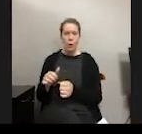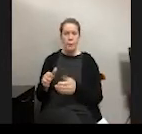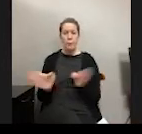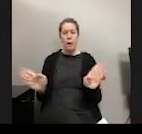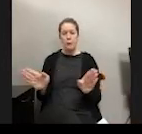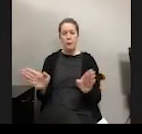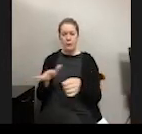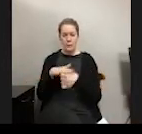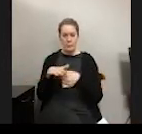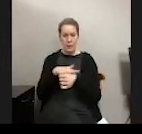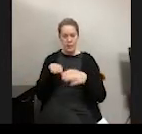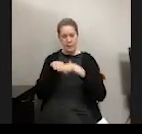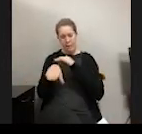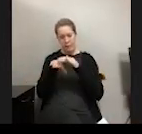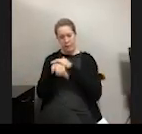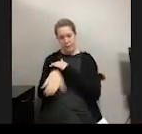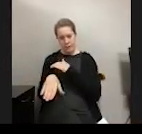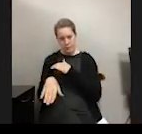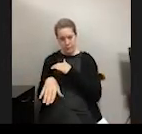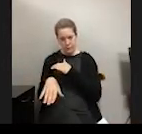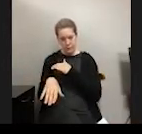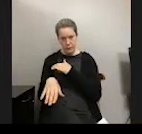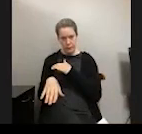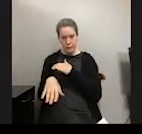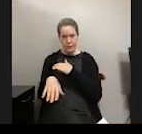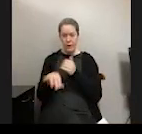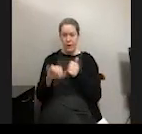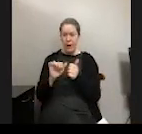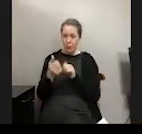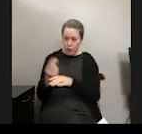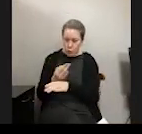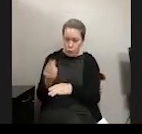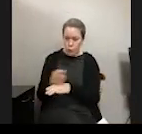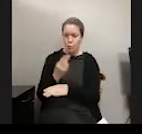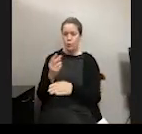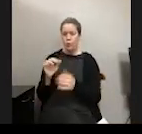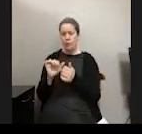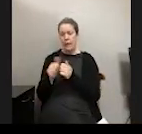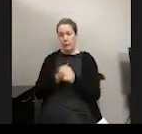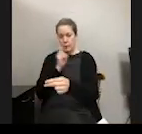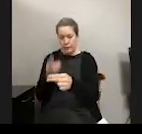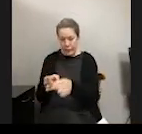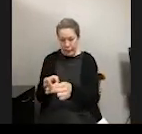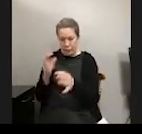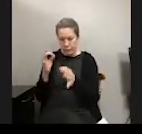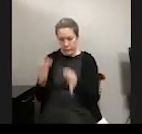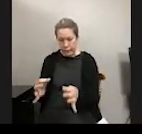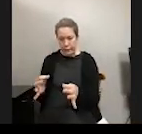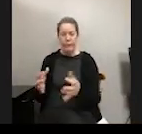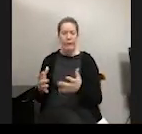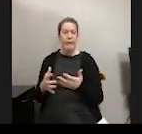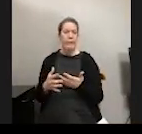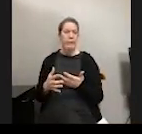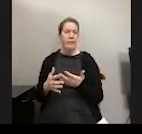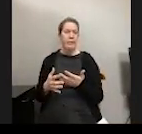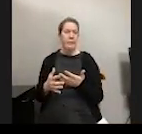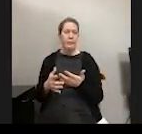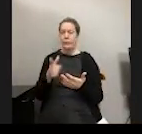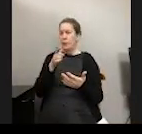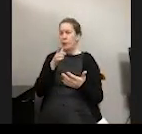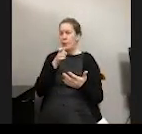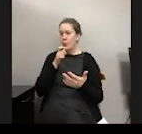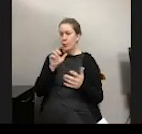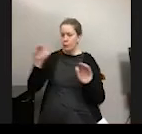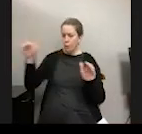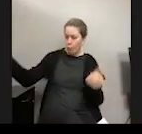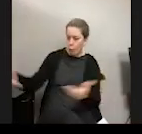and used and named, and even just sort of who is welcome there. And